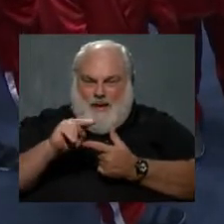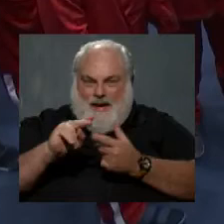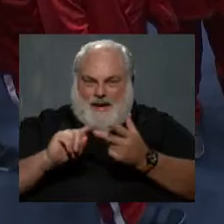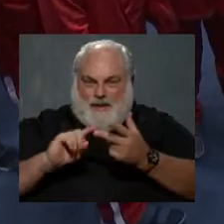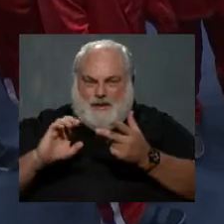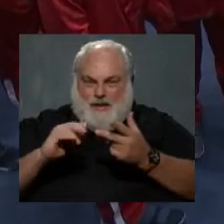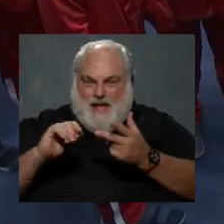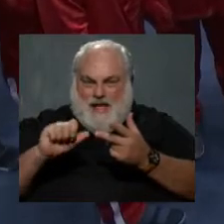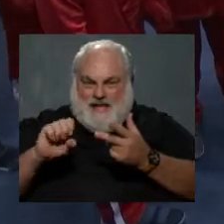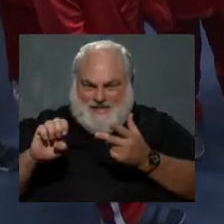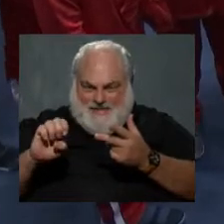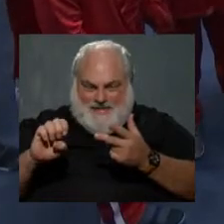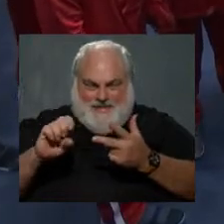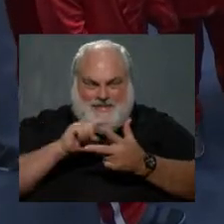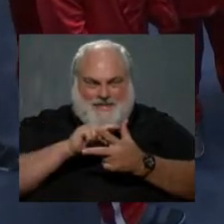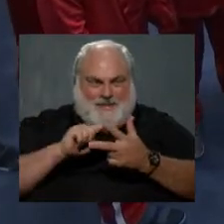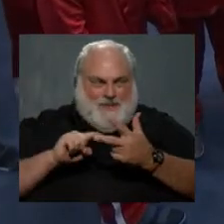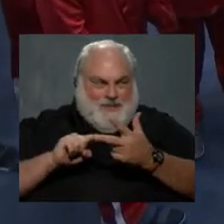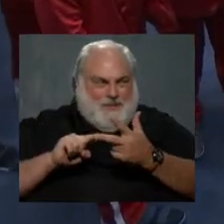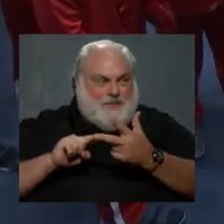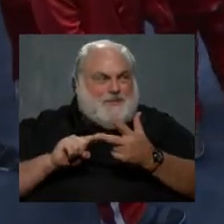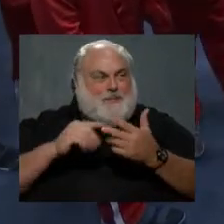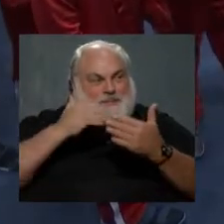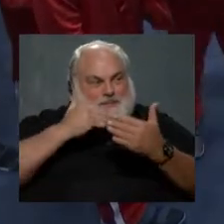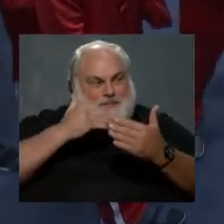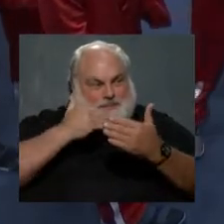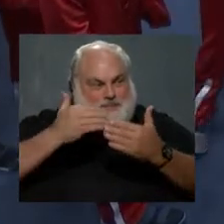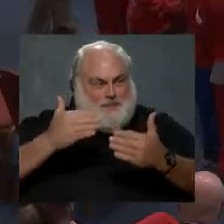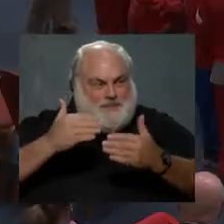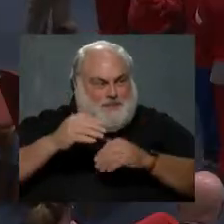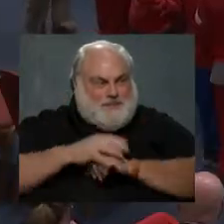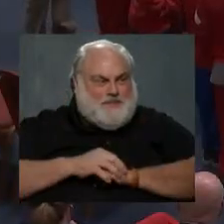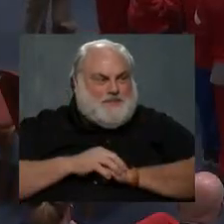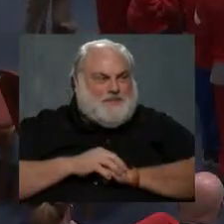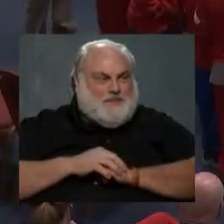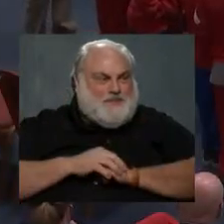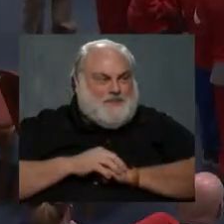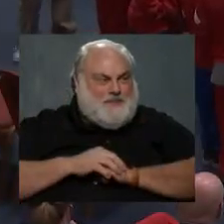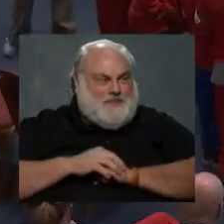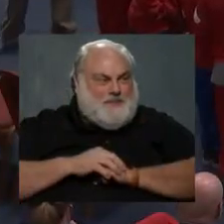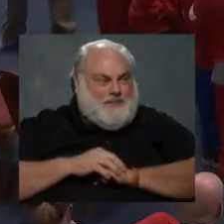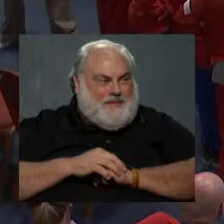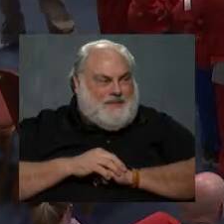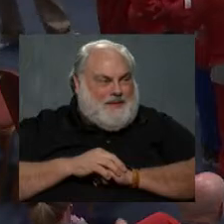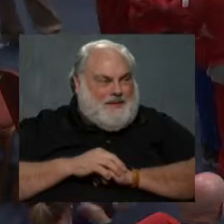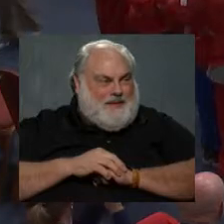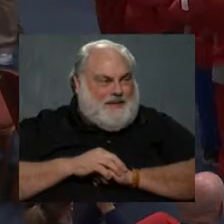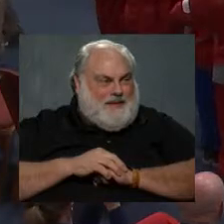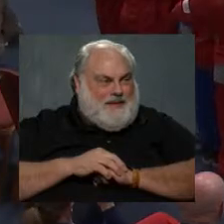Chase Forte. So. Okay. Thank you.